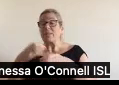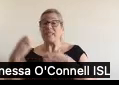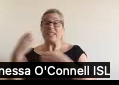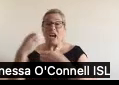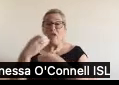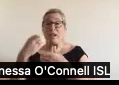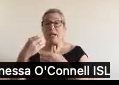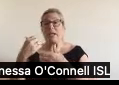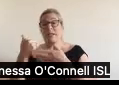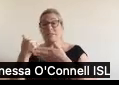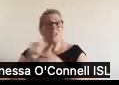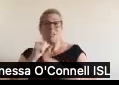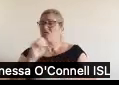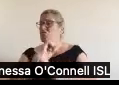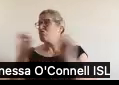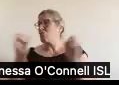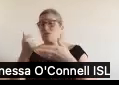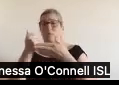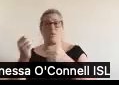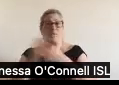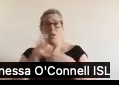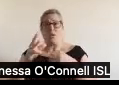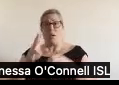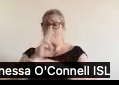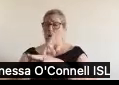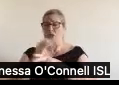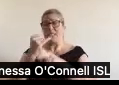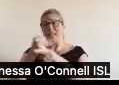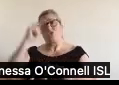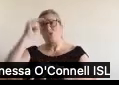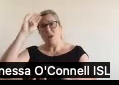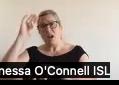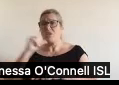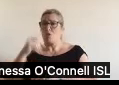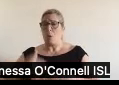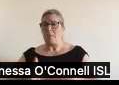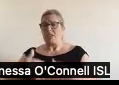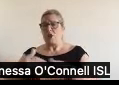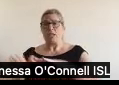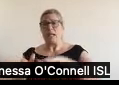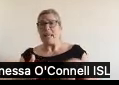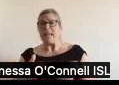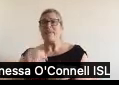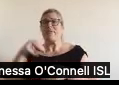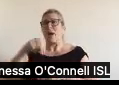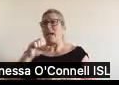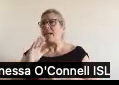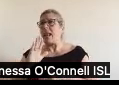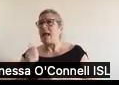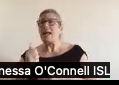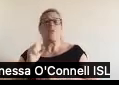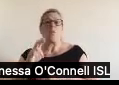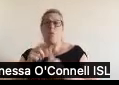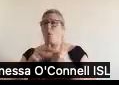in politics in Northern Ireland, which is really very disappointing. There's no maternity leave for MLAs or councillors, and